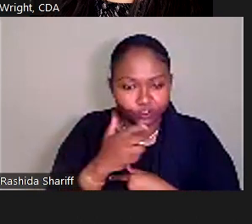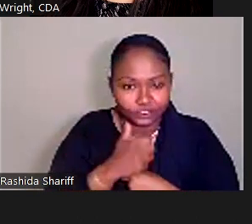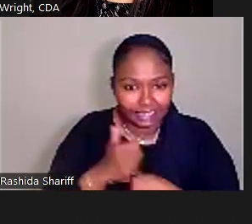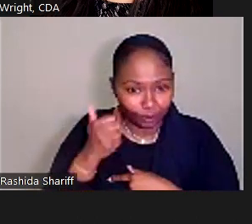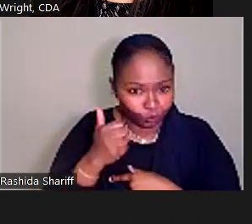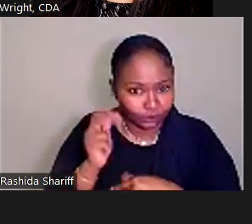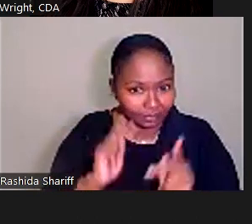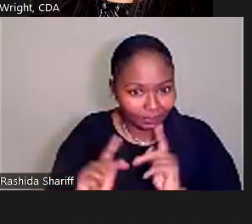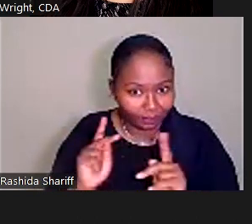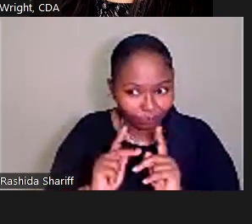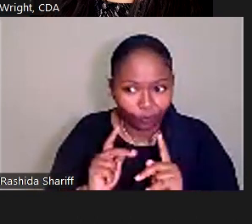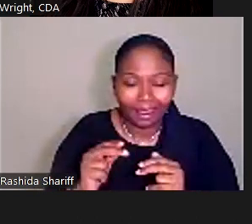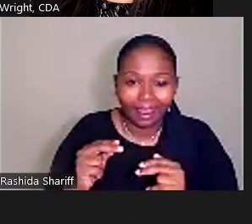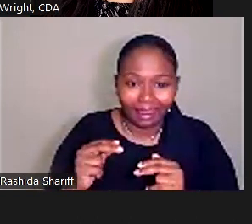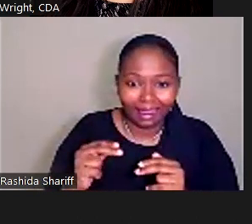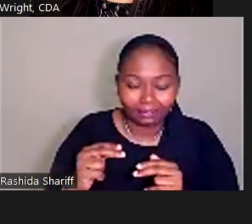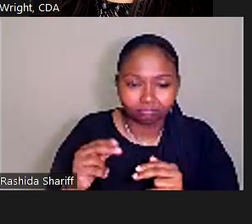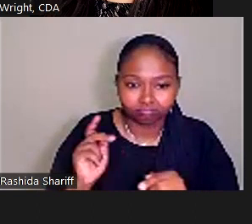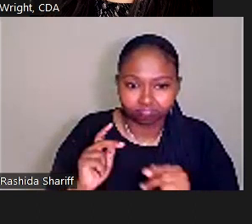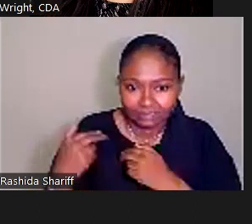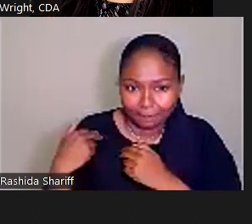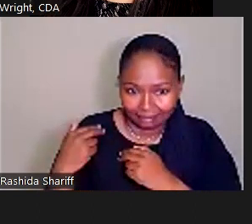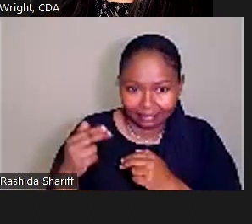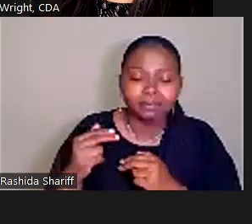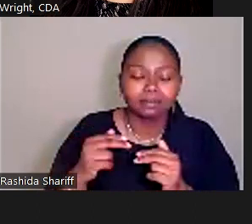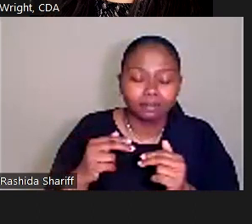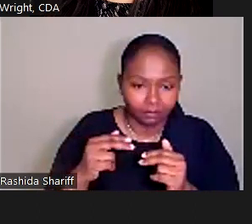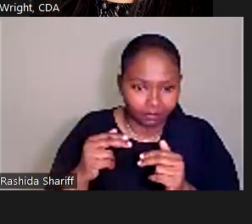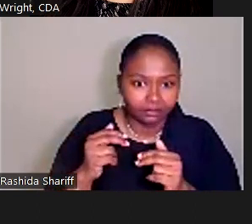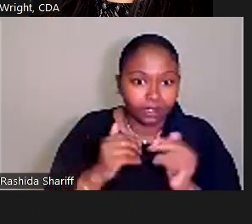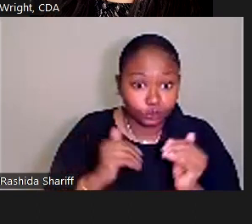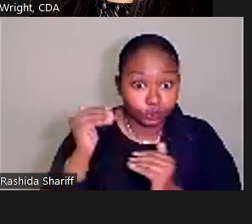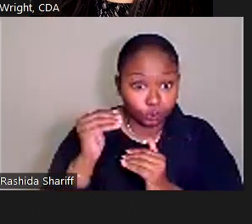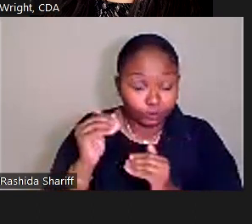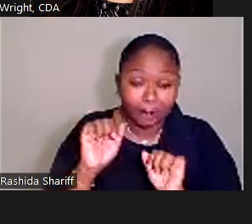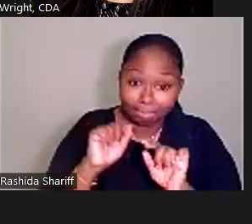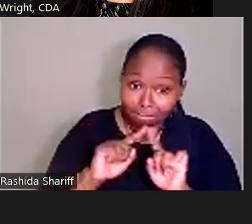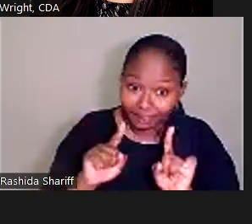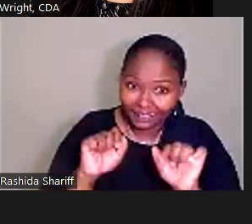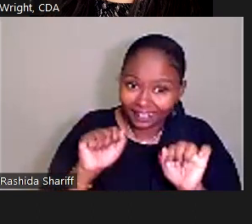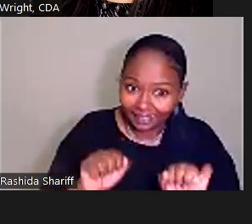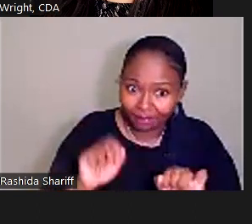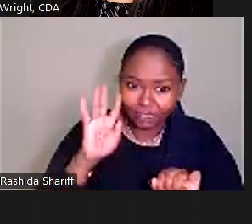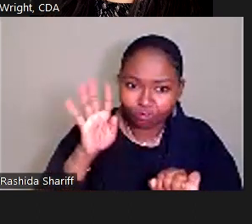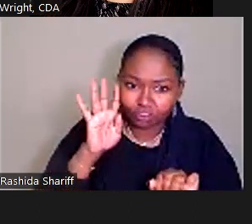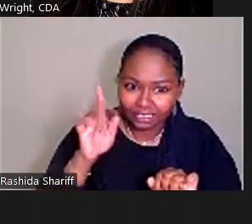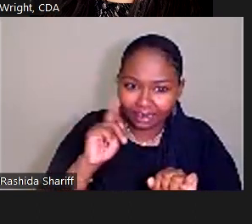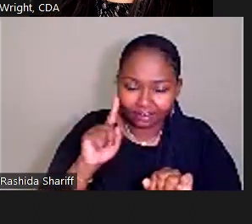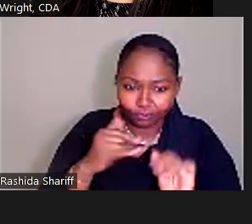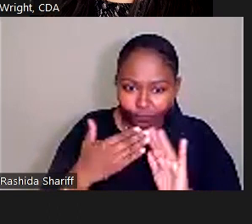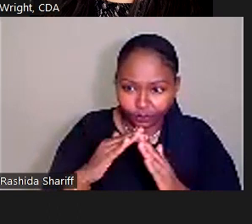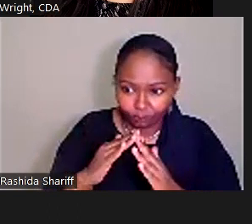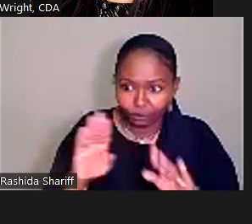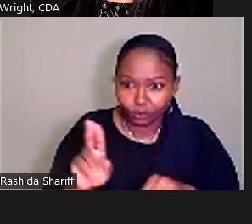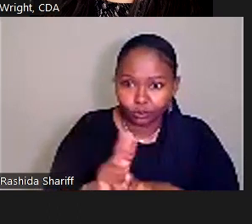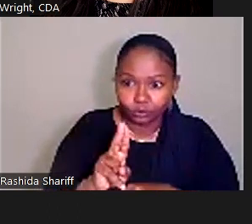and dependent adults, but that is something that could be created in a community using the XE, that we call